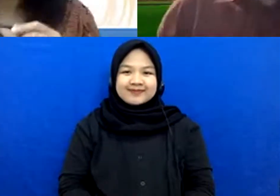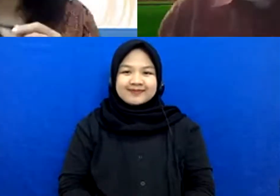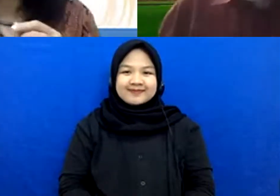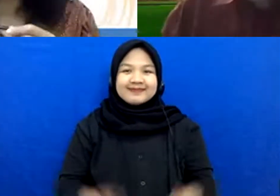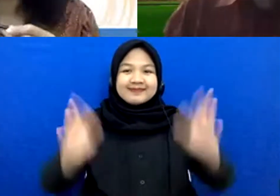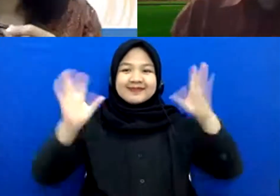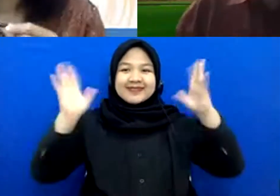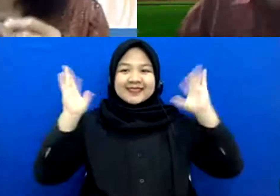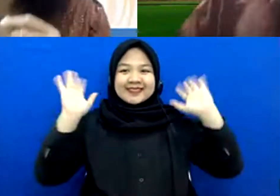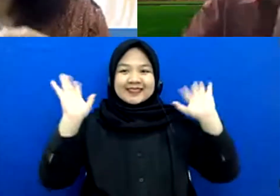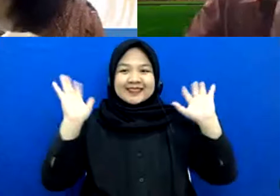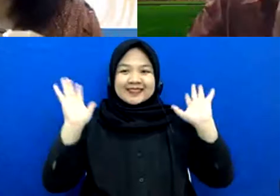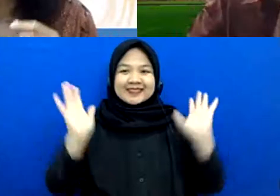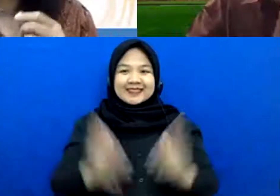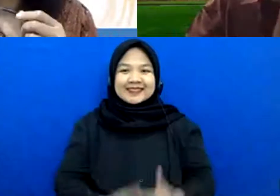Yay!